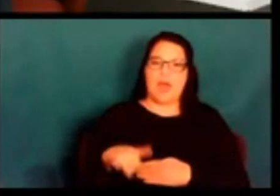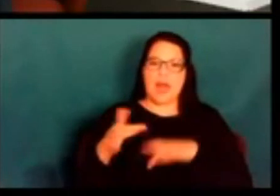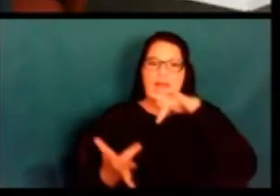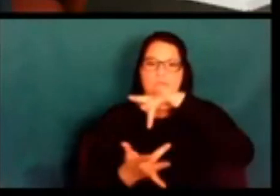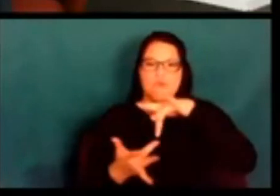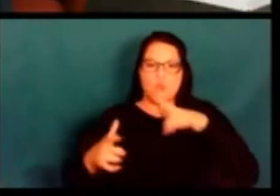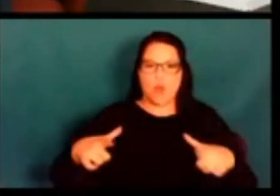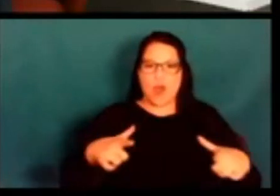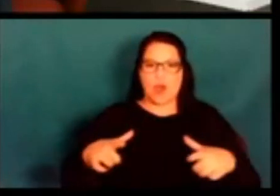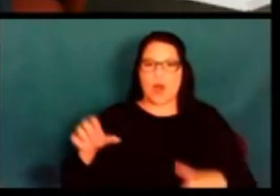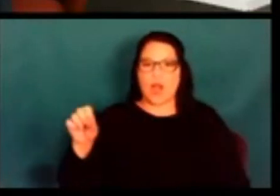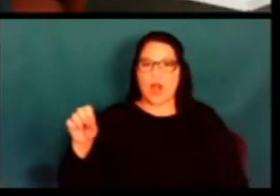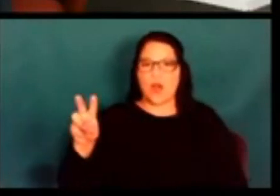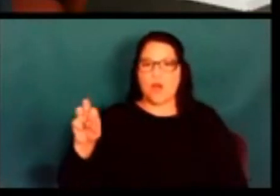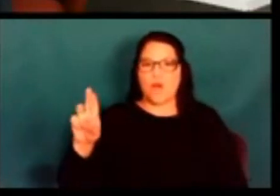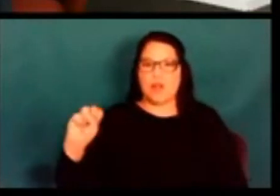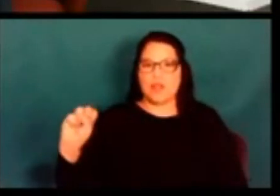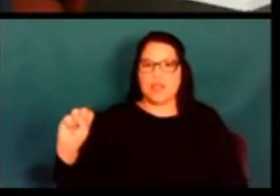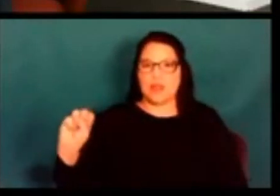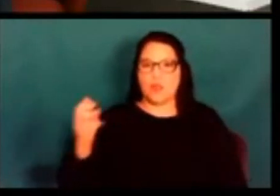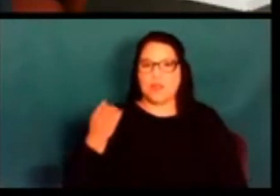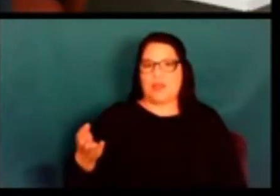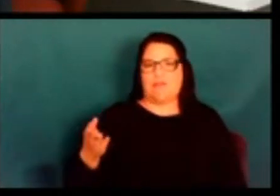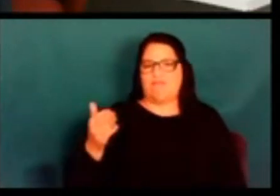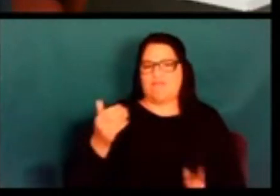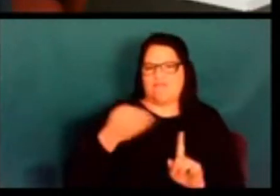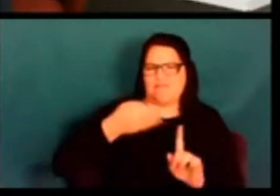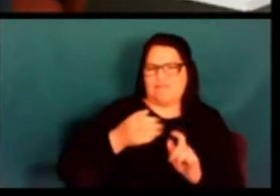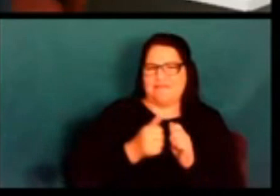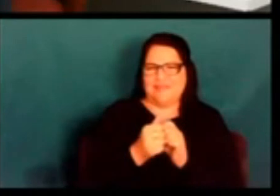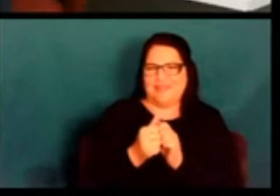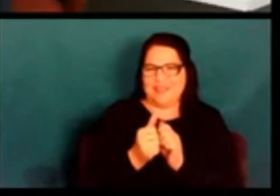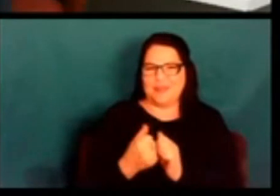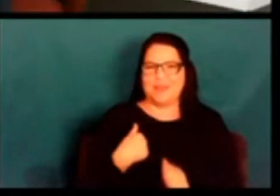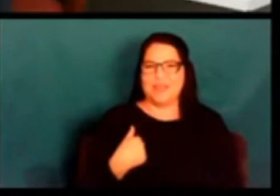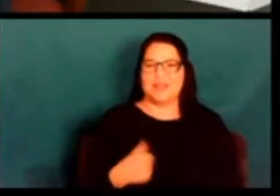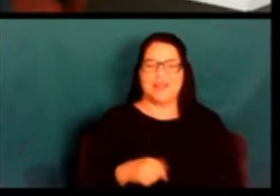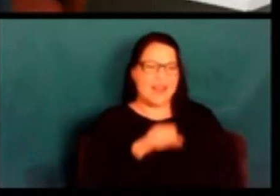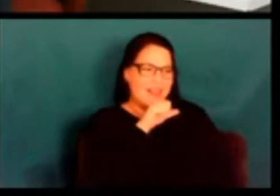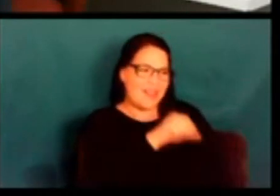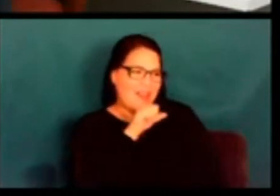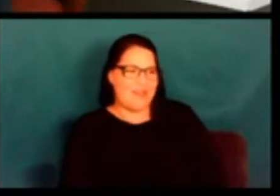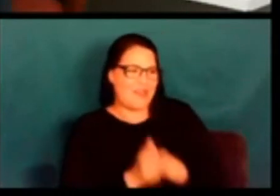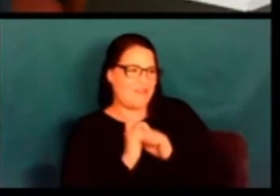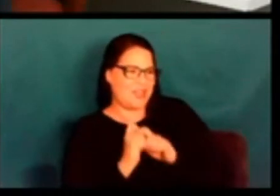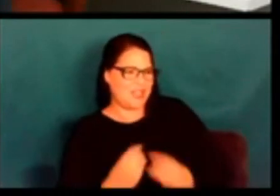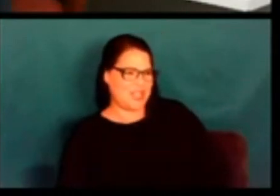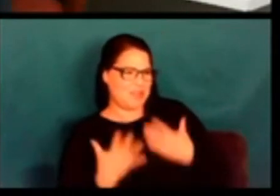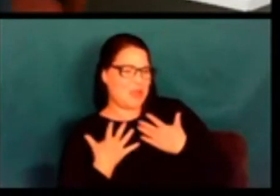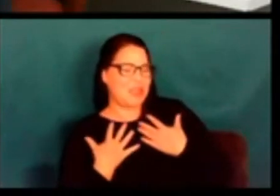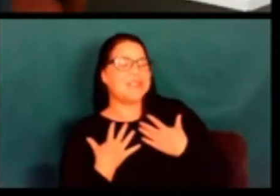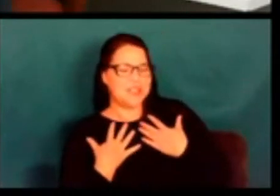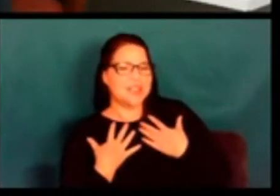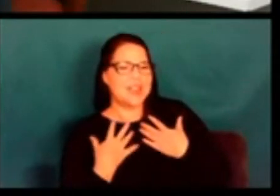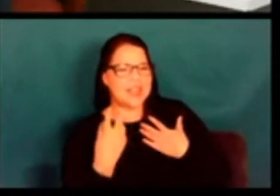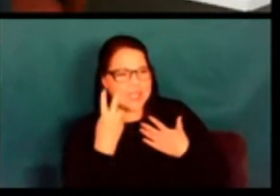Overton has been there with me all the time, so he did that one. I love it. I love the fishing inspired. Let's see, we